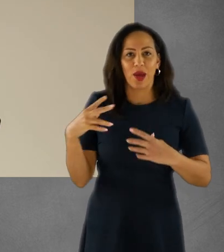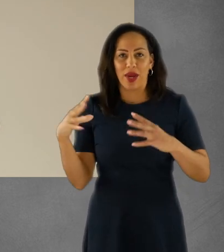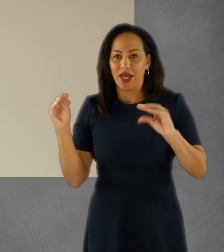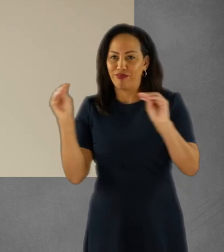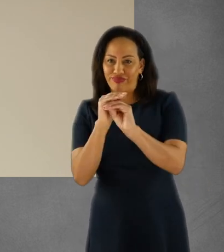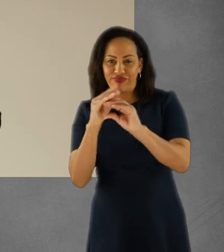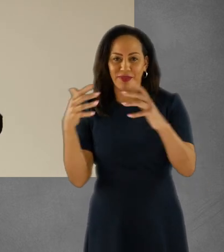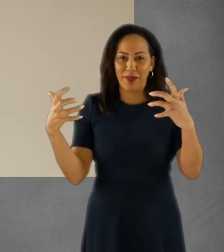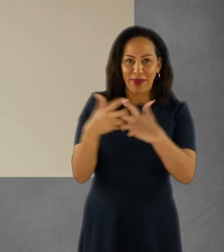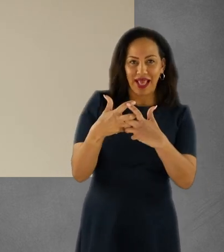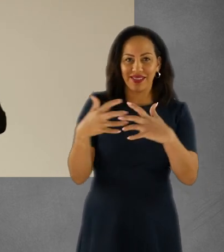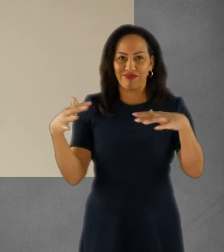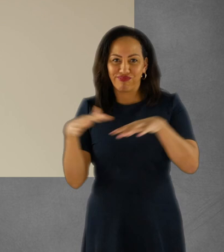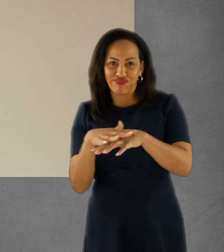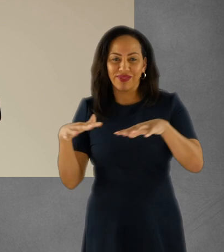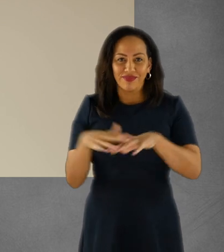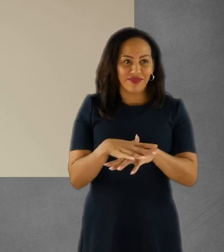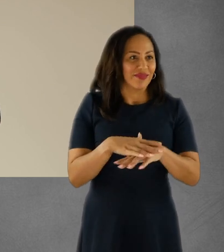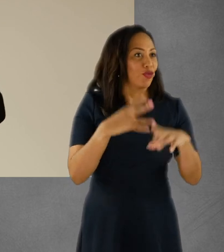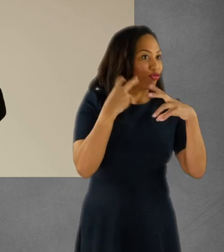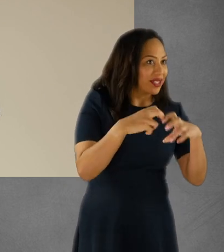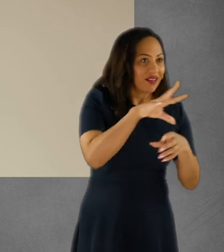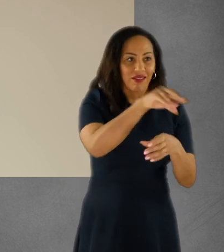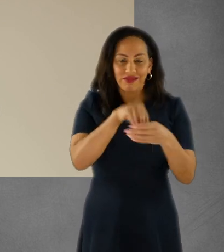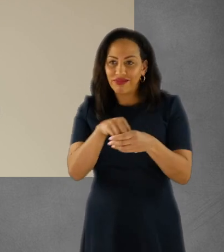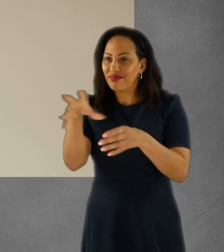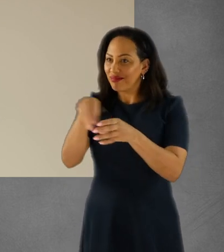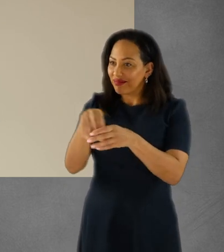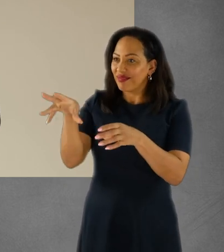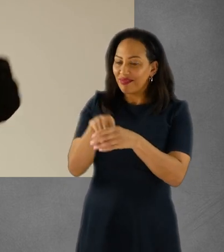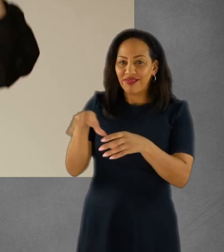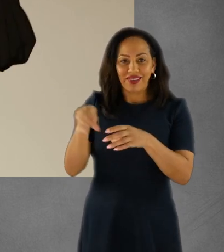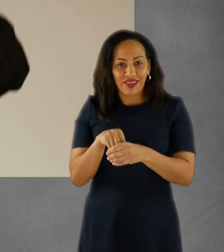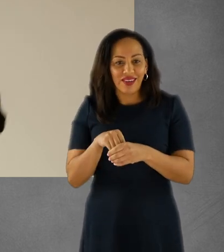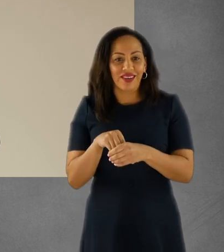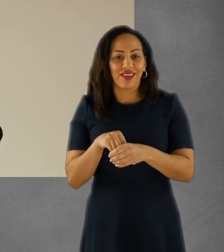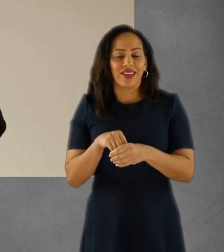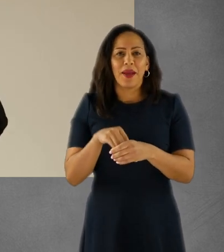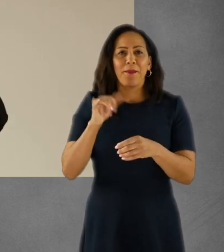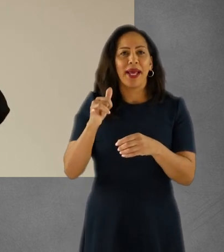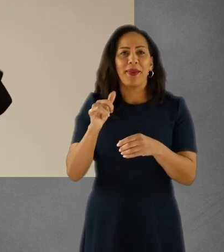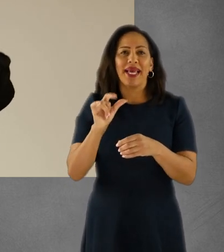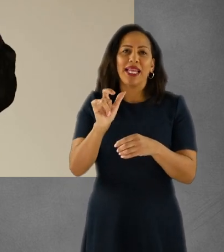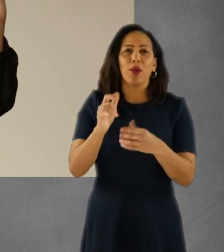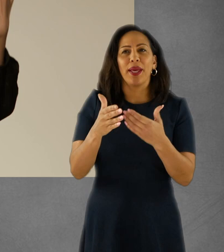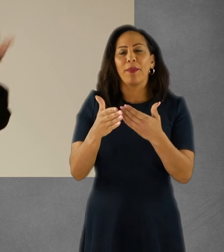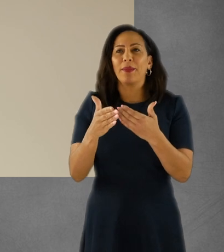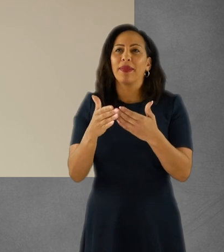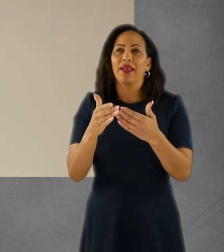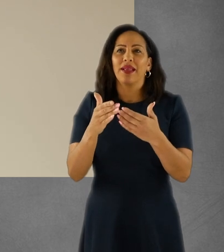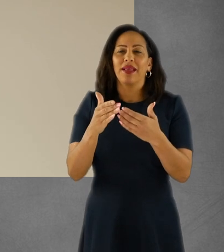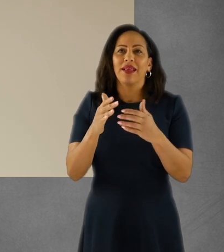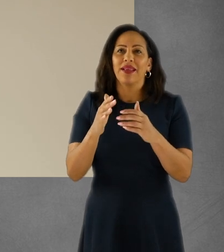all these references and research, and everything becomes something perhaps less coherent, but a bit more kind